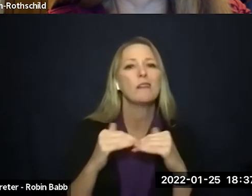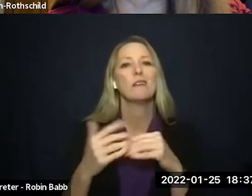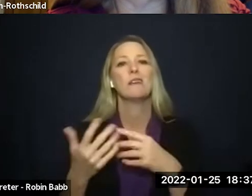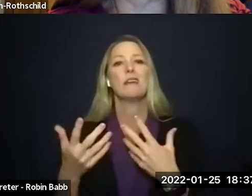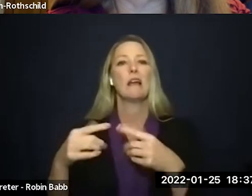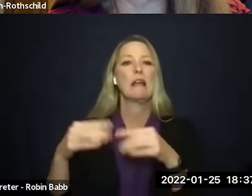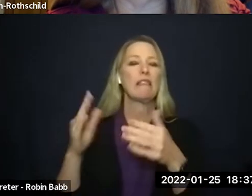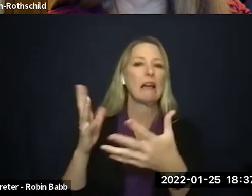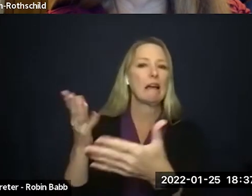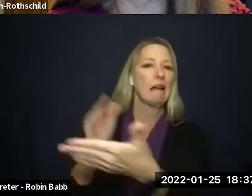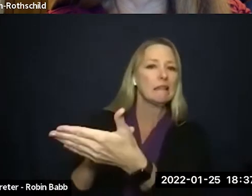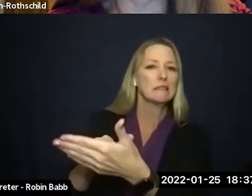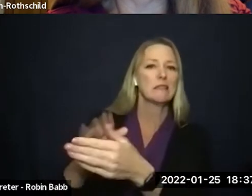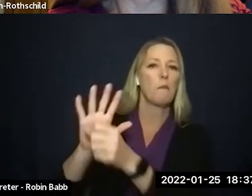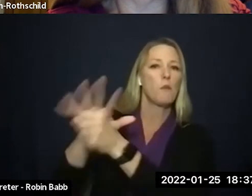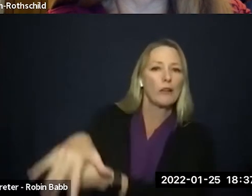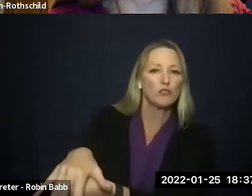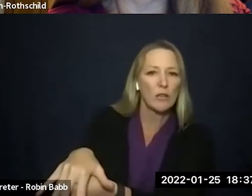much